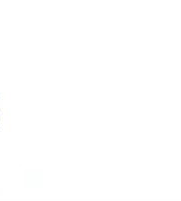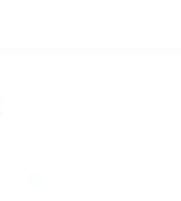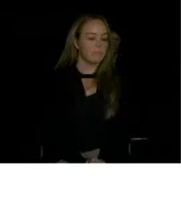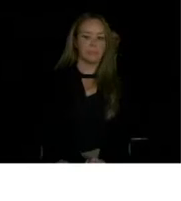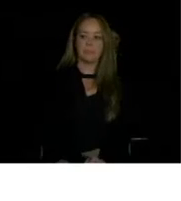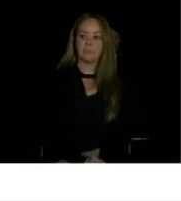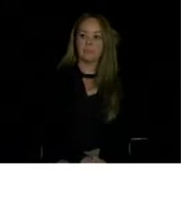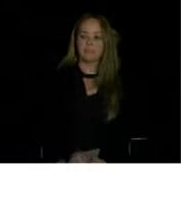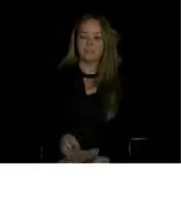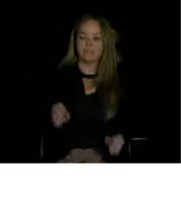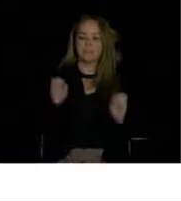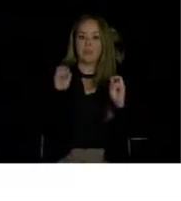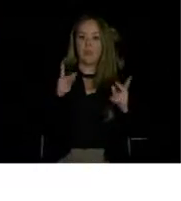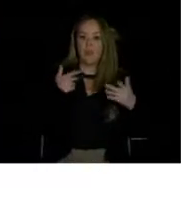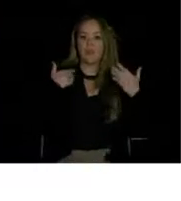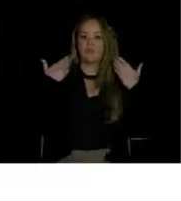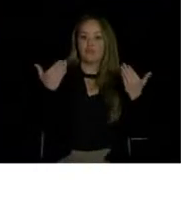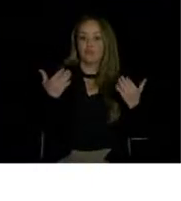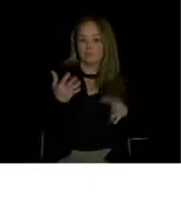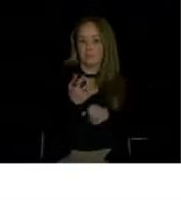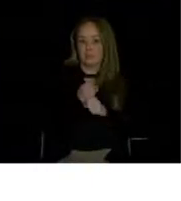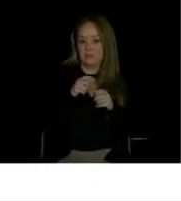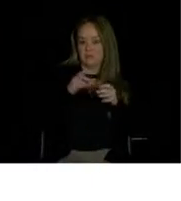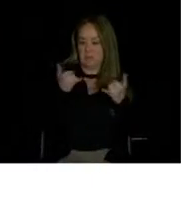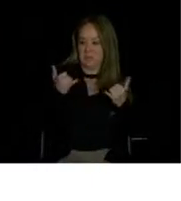All right, well, we're going to go ahead and get started.